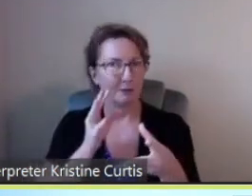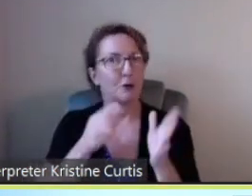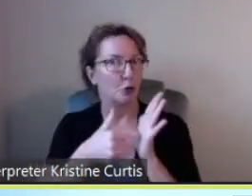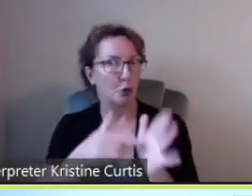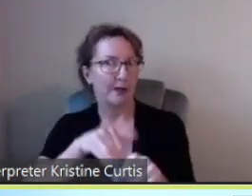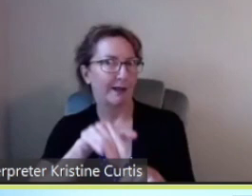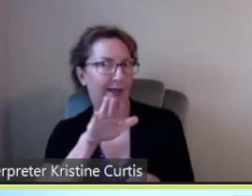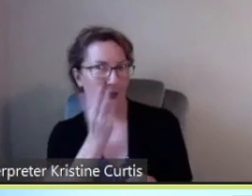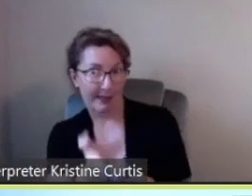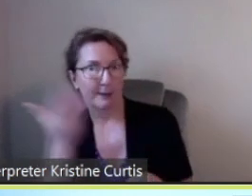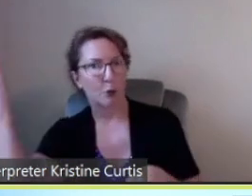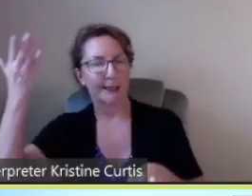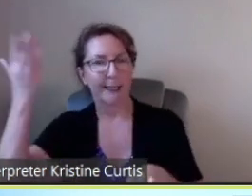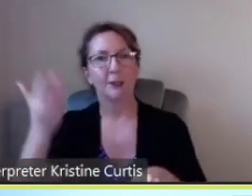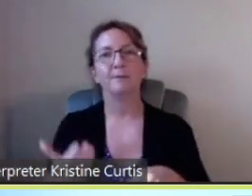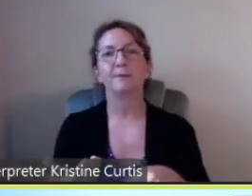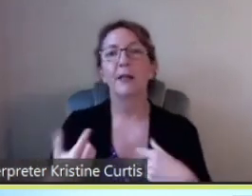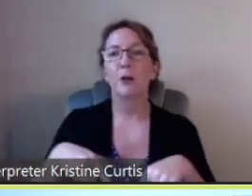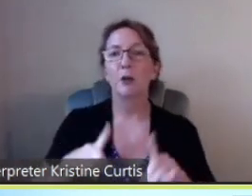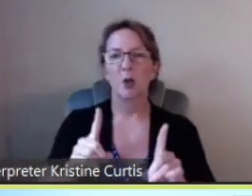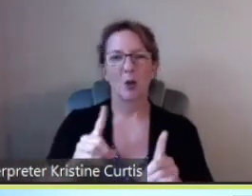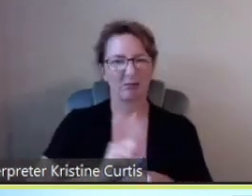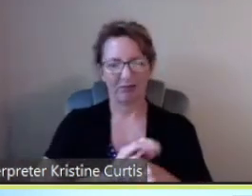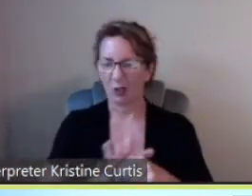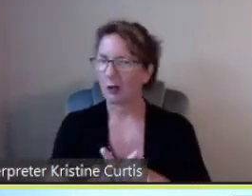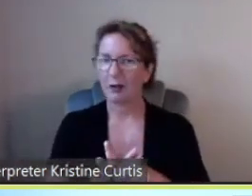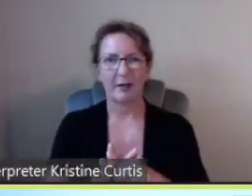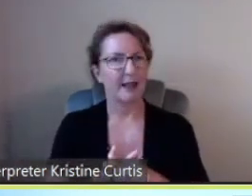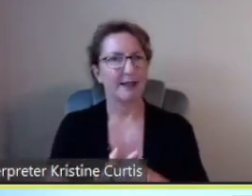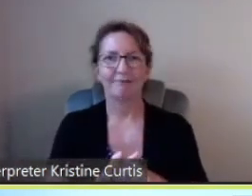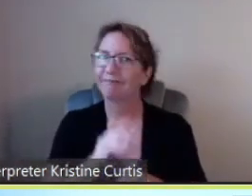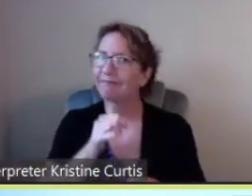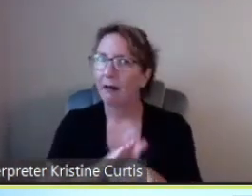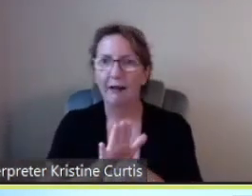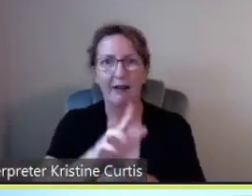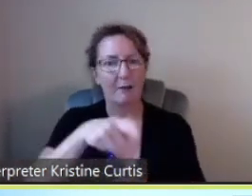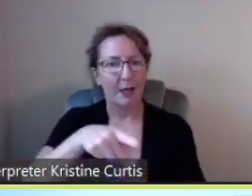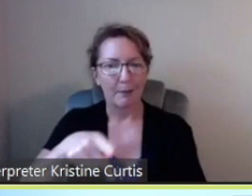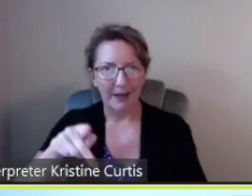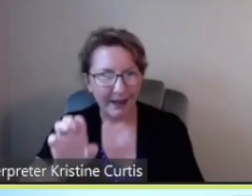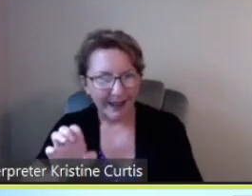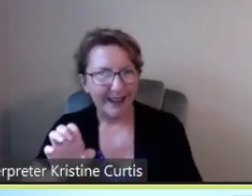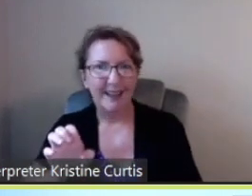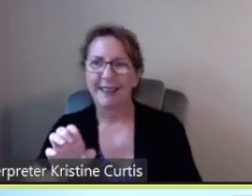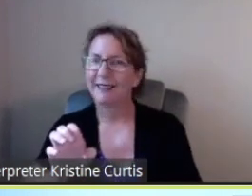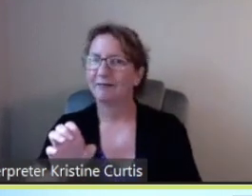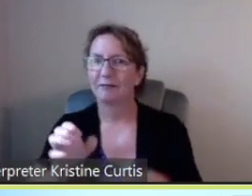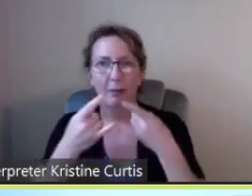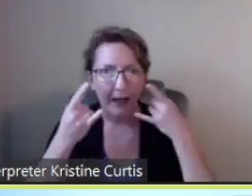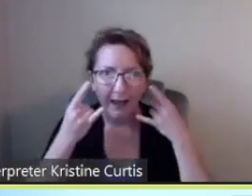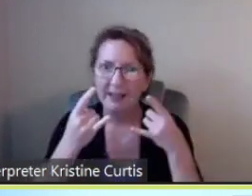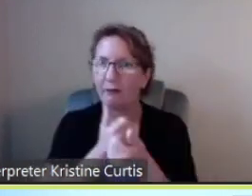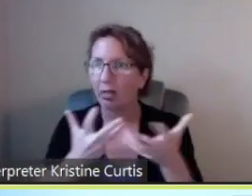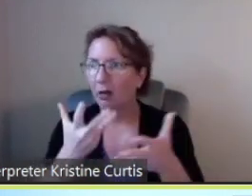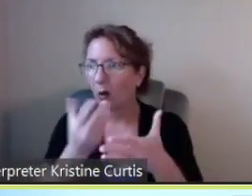So during the pandemic, due to the shortage of the medical PPE, for example, N95 respirators or surgical masks, people are